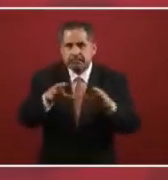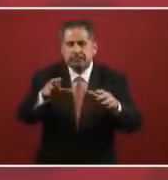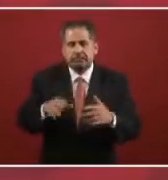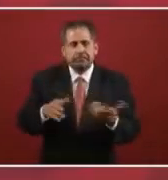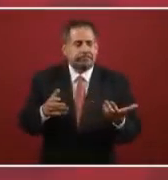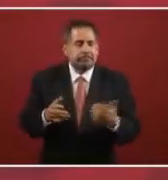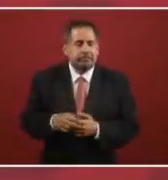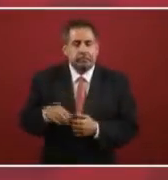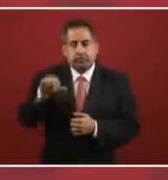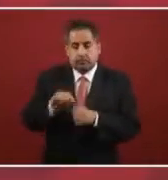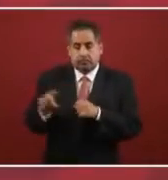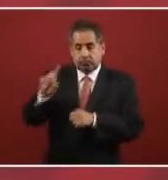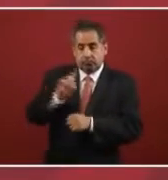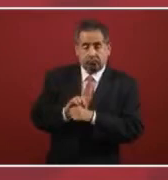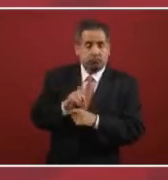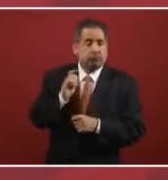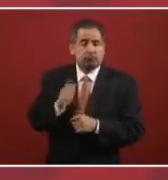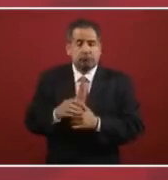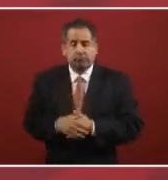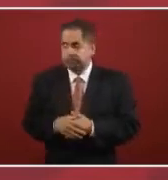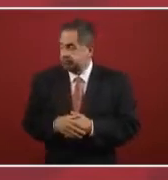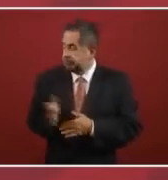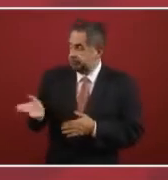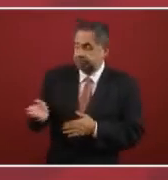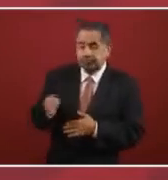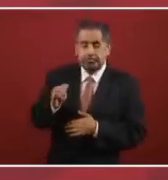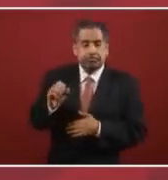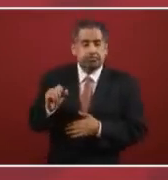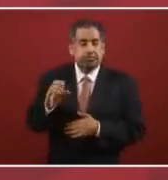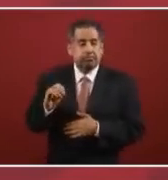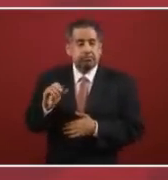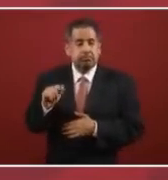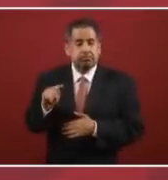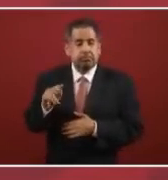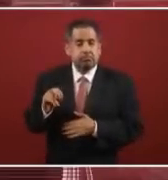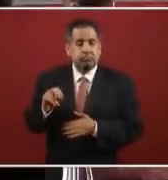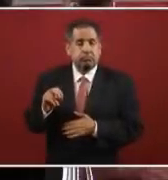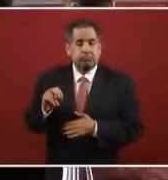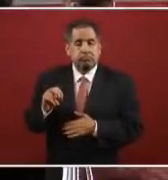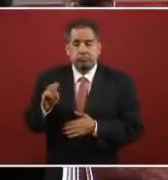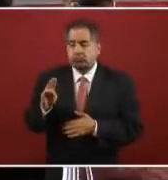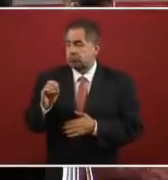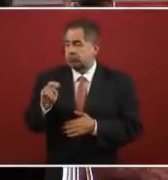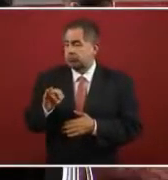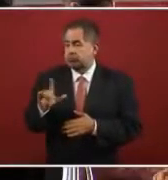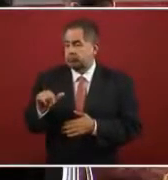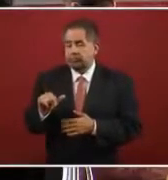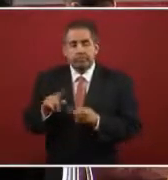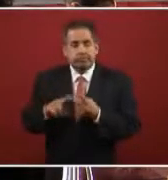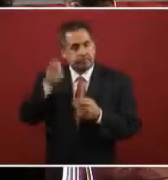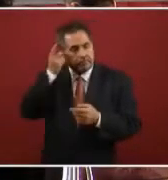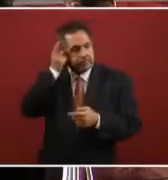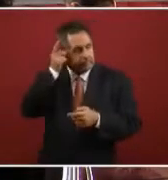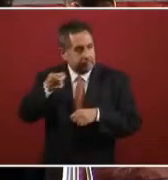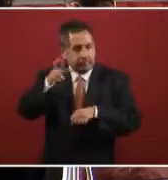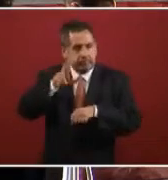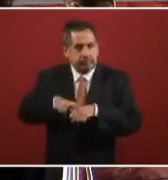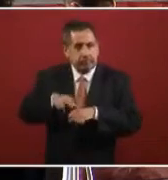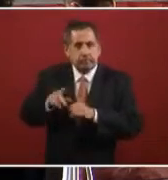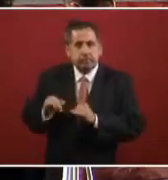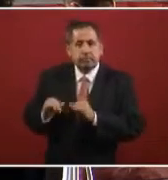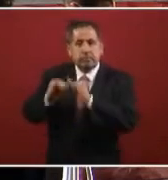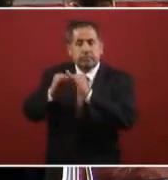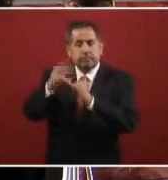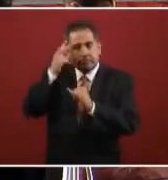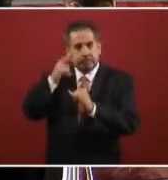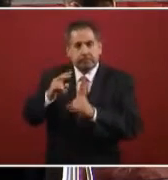today. Agradecerle And we a want to Marco Antonio thank Osorio Bonilla, Marco Osorio, director del the Instituto director of the